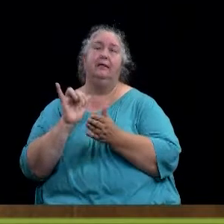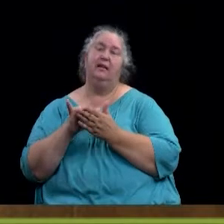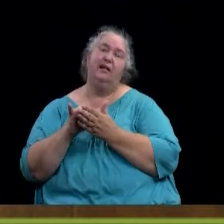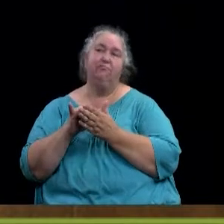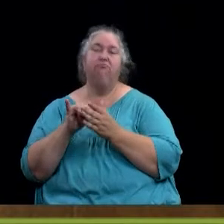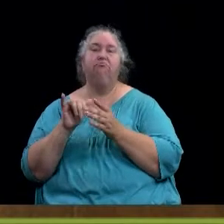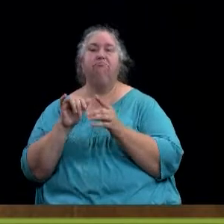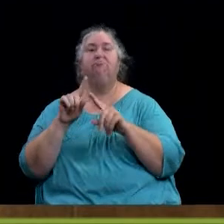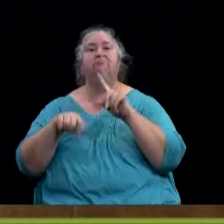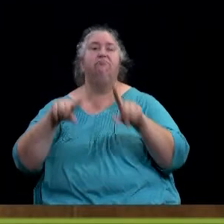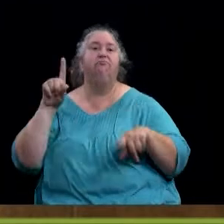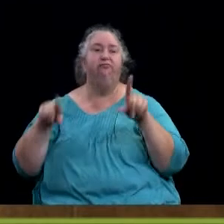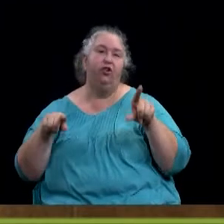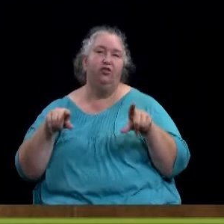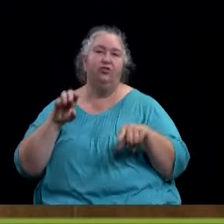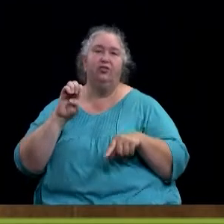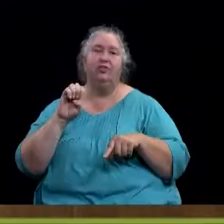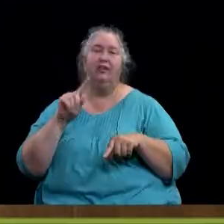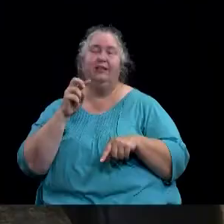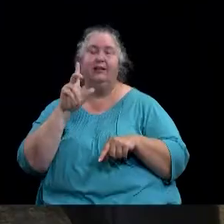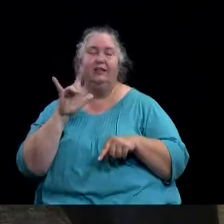I was very happy to see that.